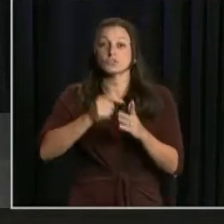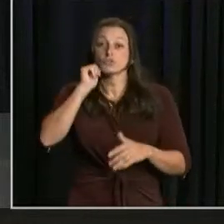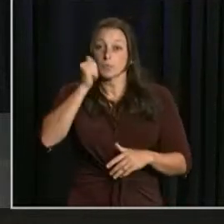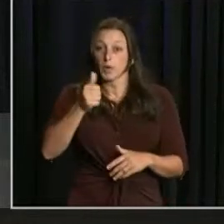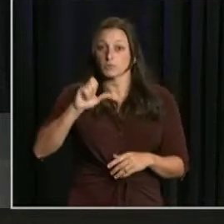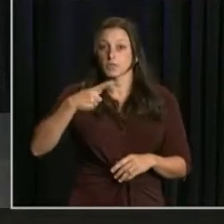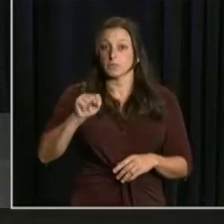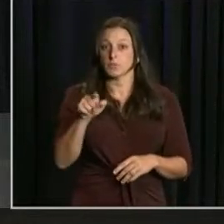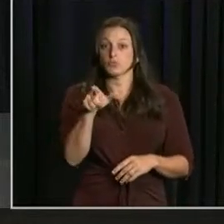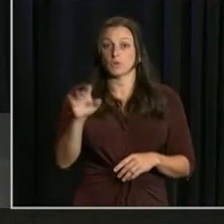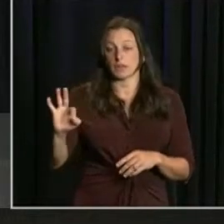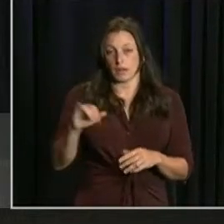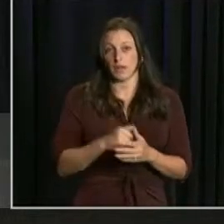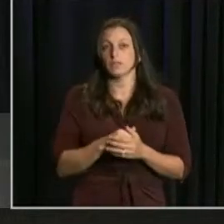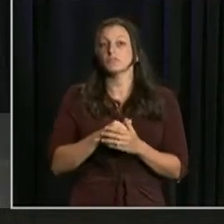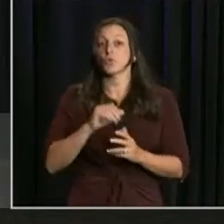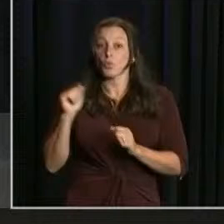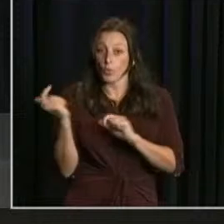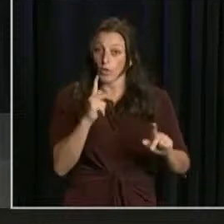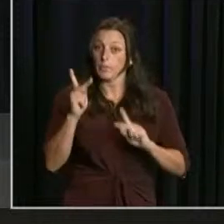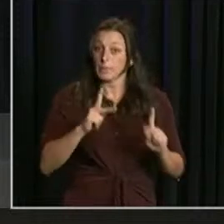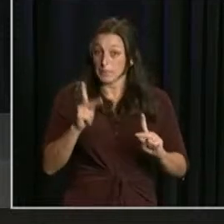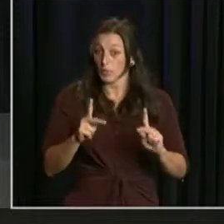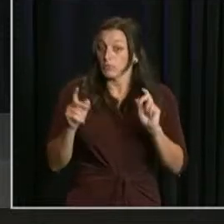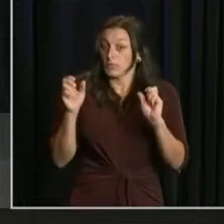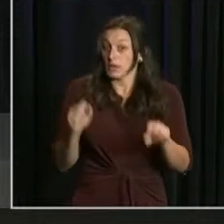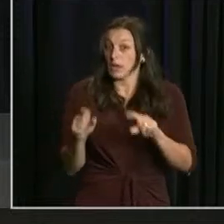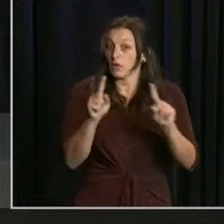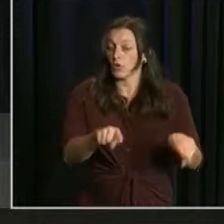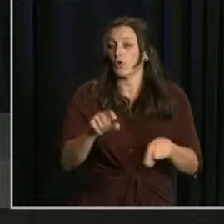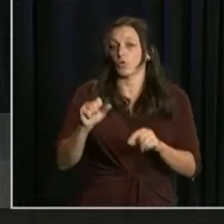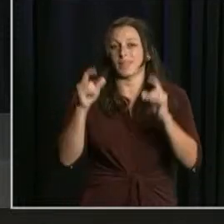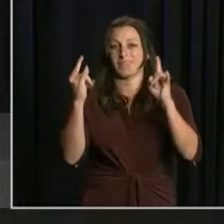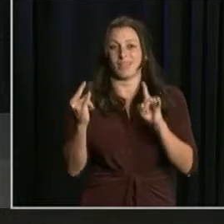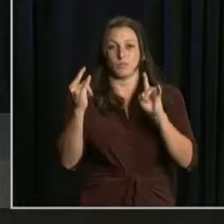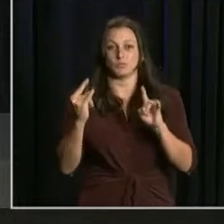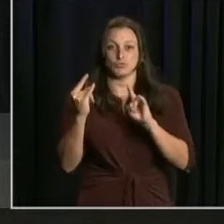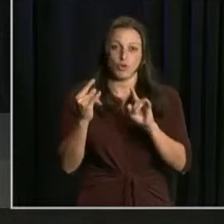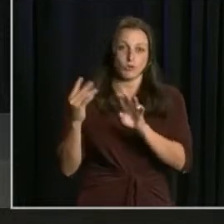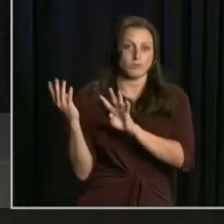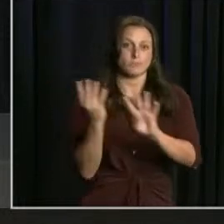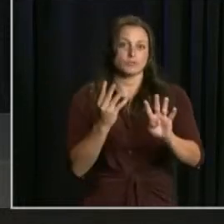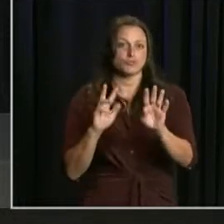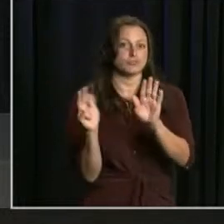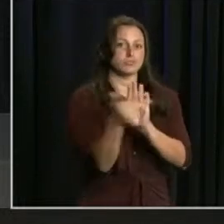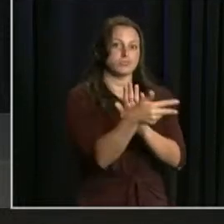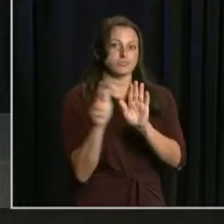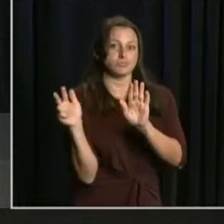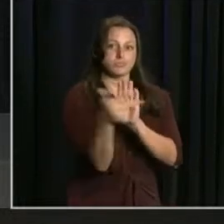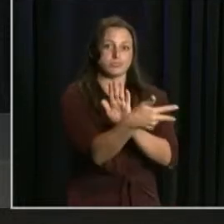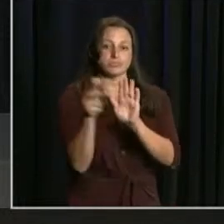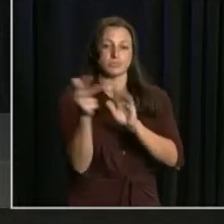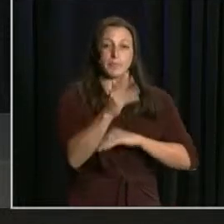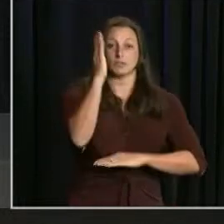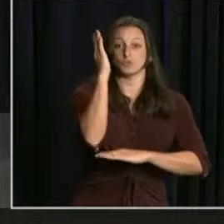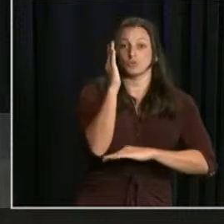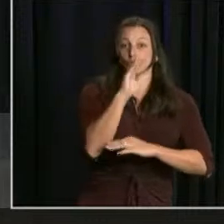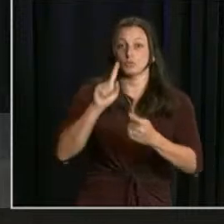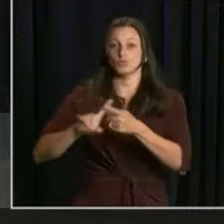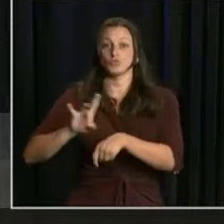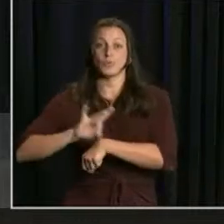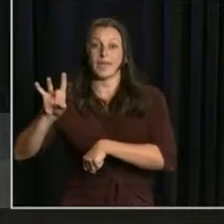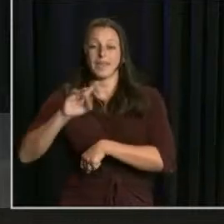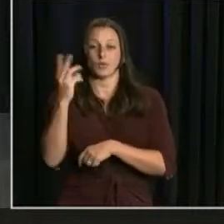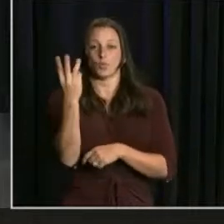29th. Eligible individuals can get a booster shot at the Alamodome drive-through clinic between noon and 8 p.m. Wednesdays through